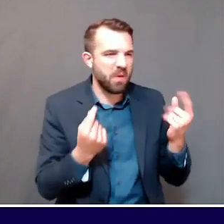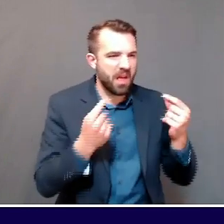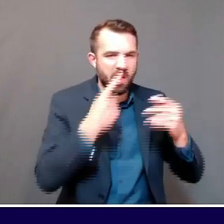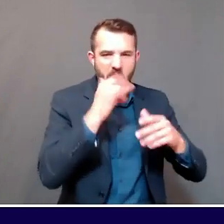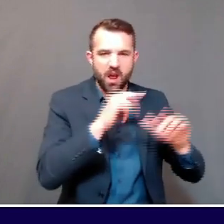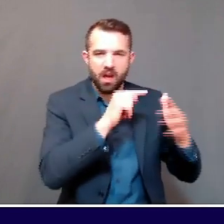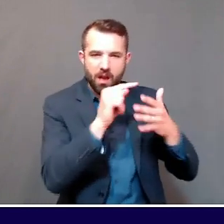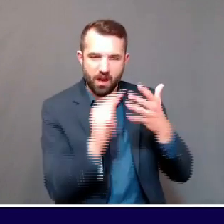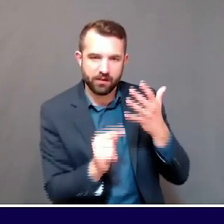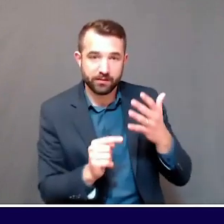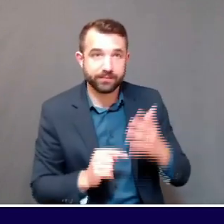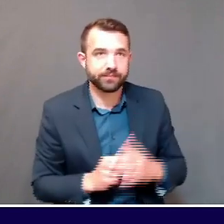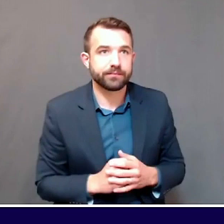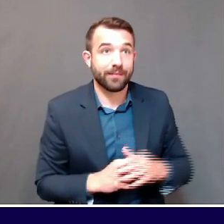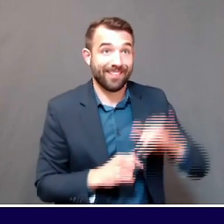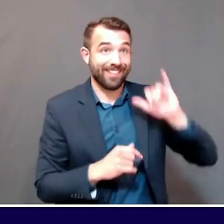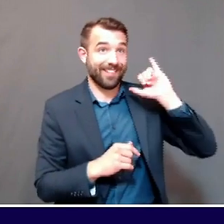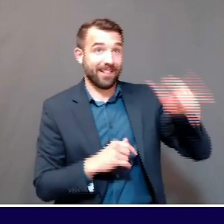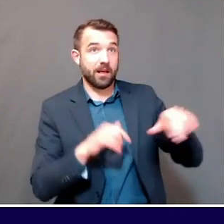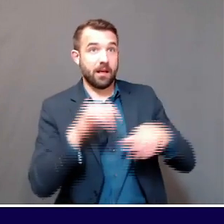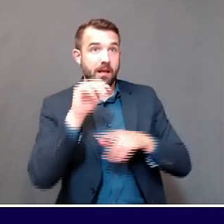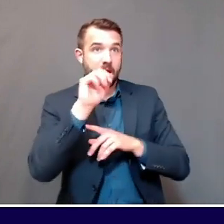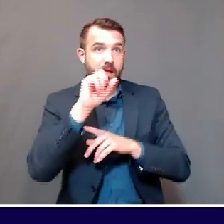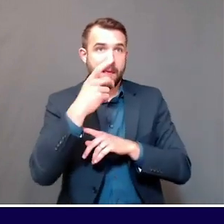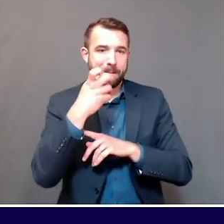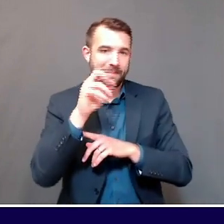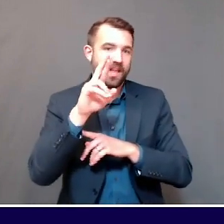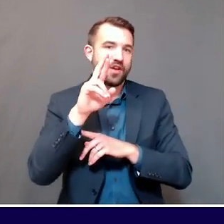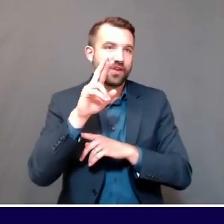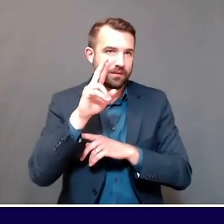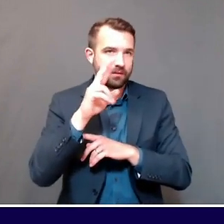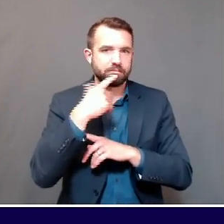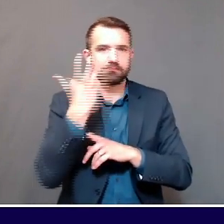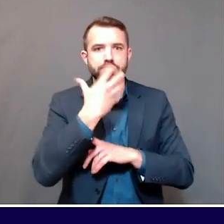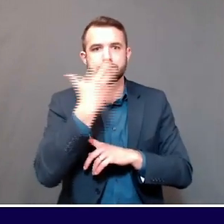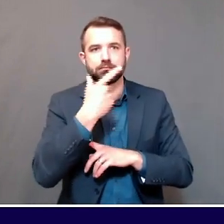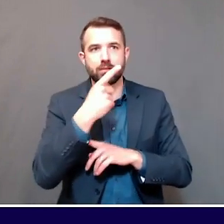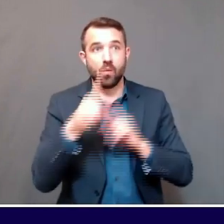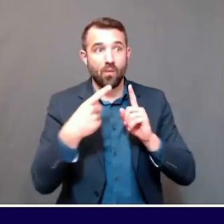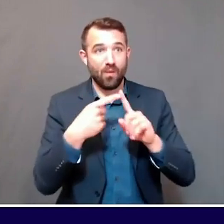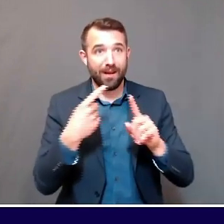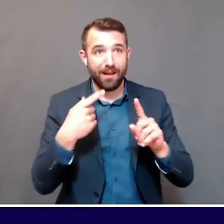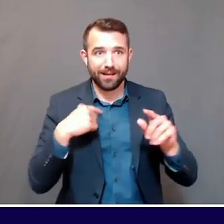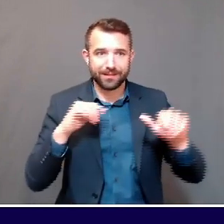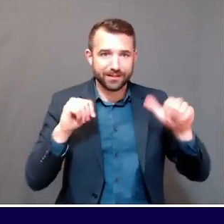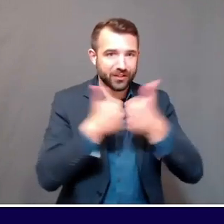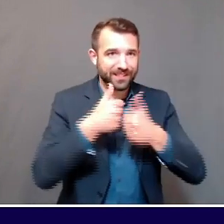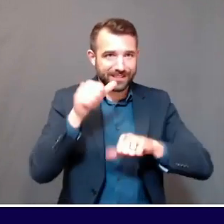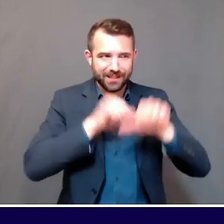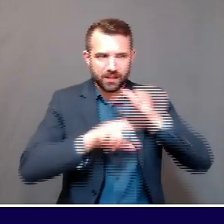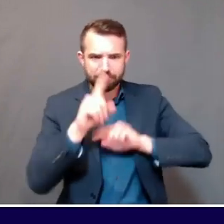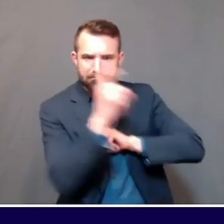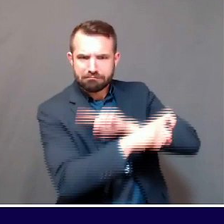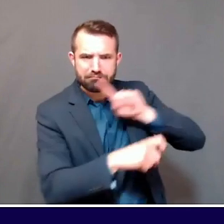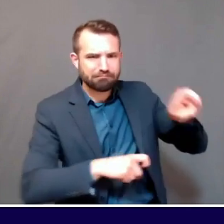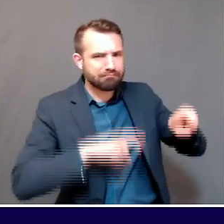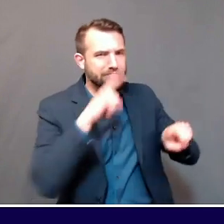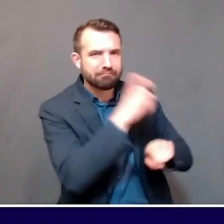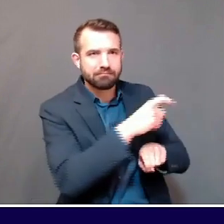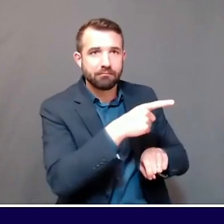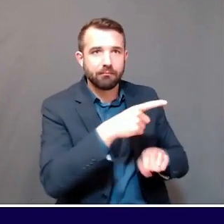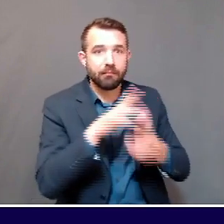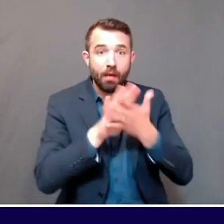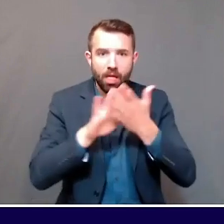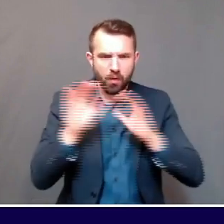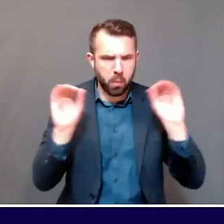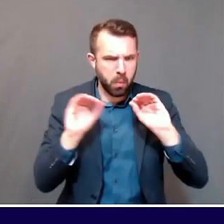commend ASPR for their quick and science-based work. When I've asked hard questions of them about remdesivir, if